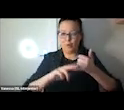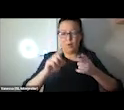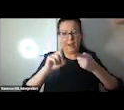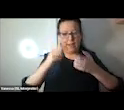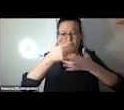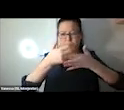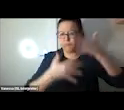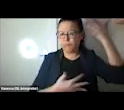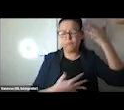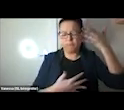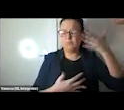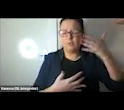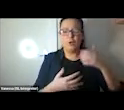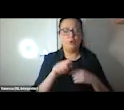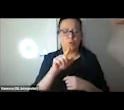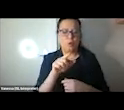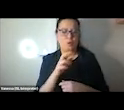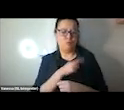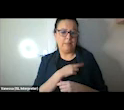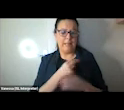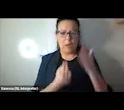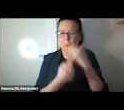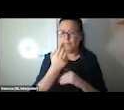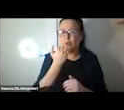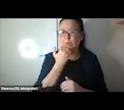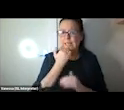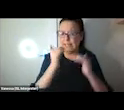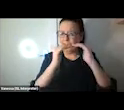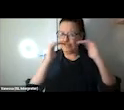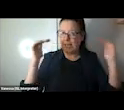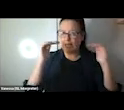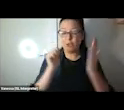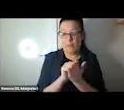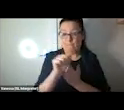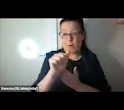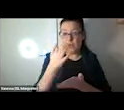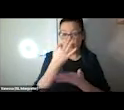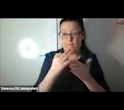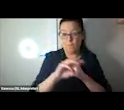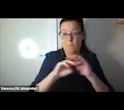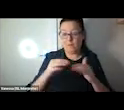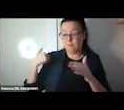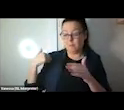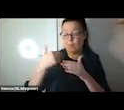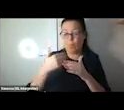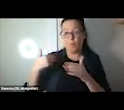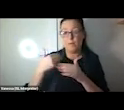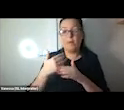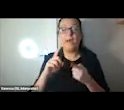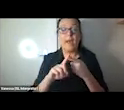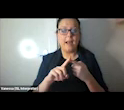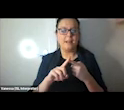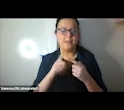So it's a completely up-to-date suite of standards published only some months ago. They cover a wide range of